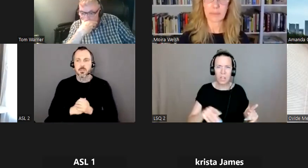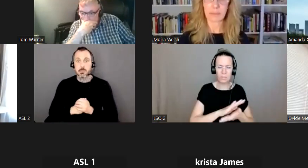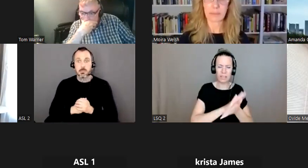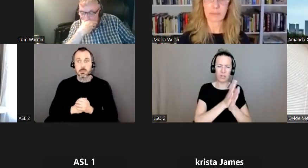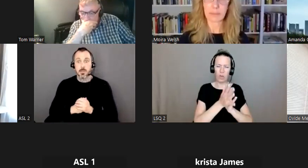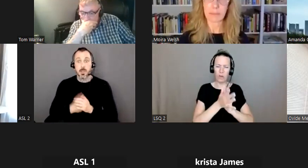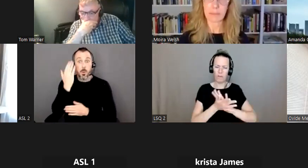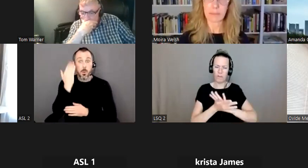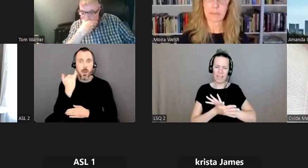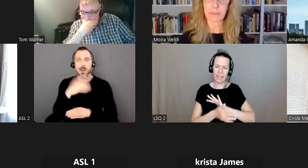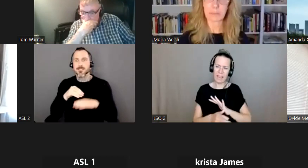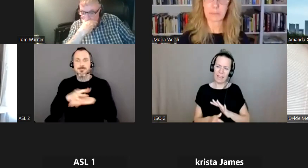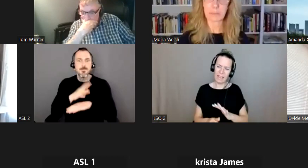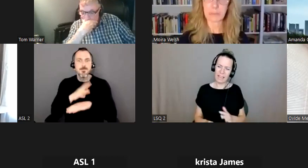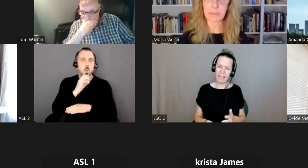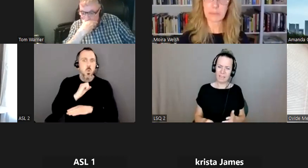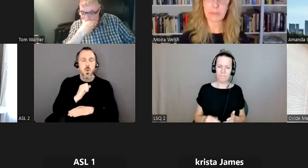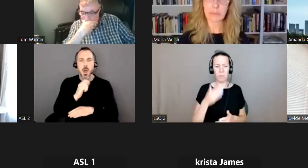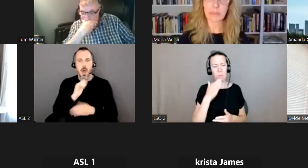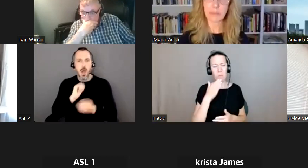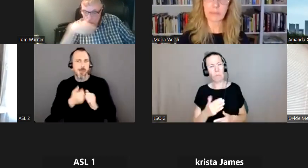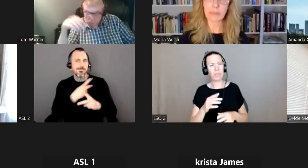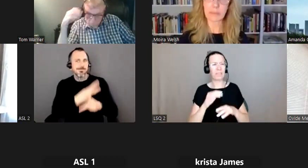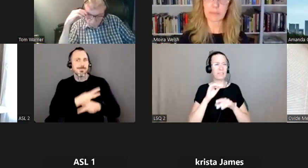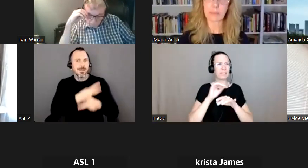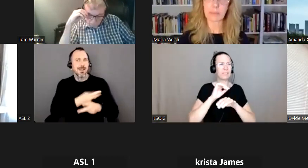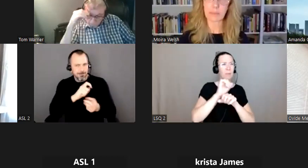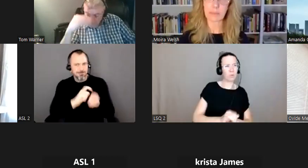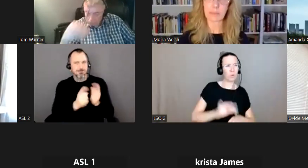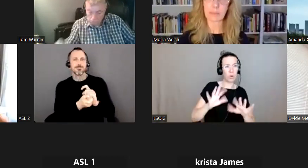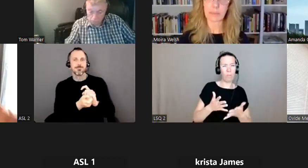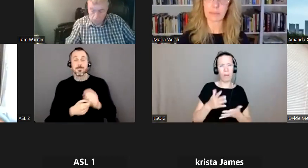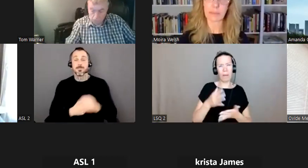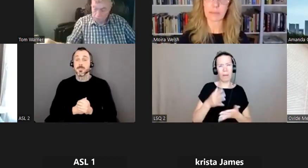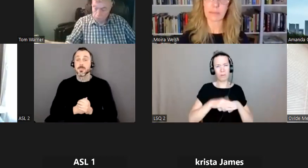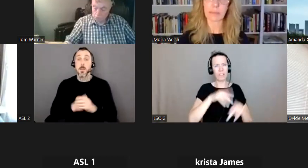people. I visited a lot of people in nursing homes and had a lot of experience with